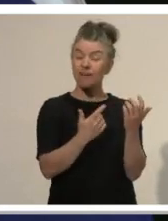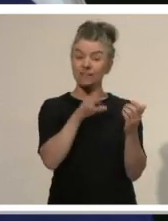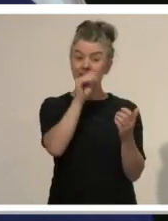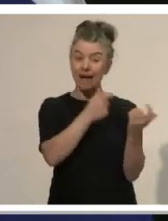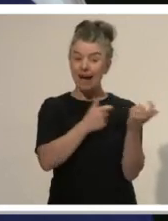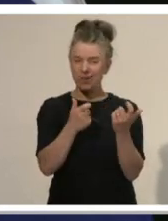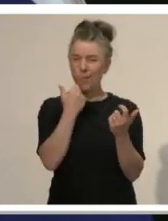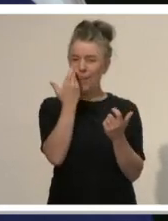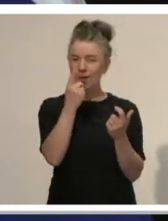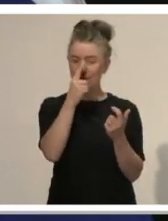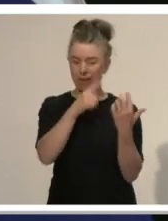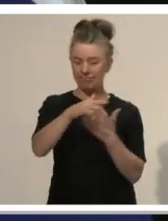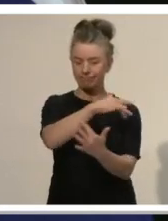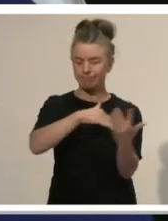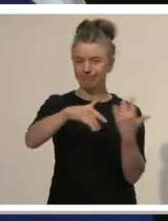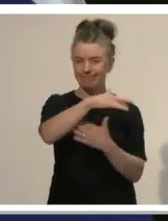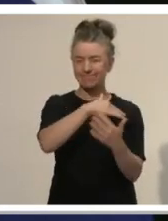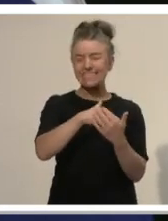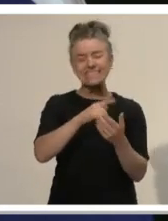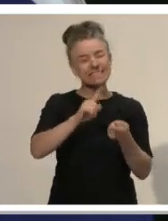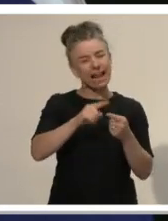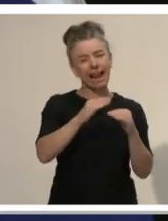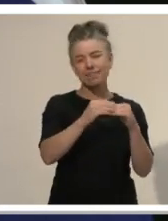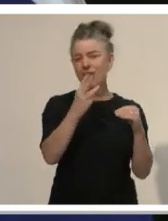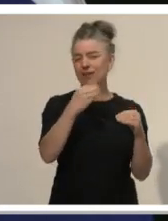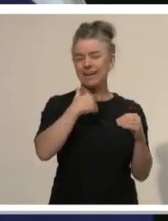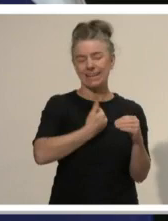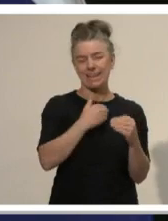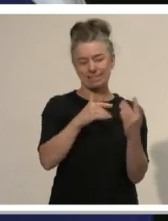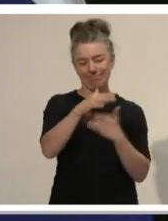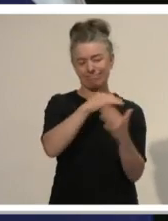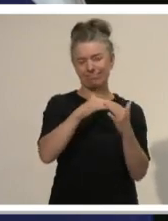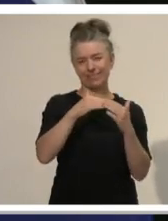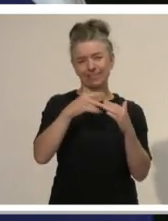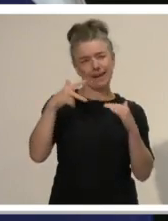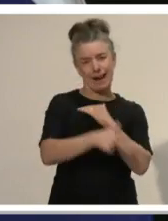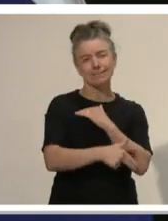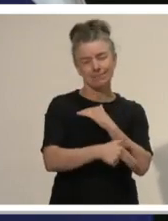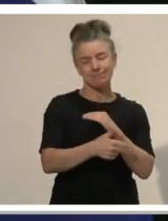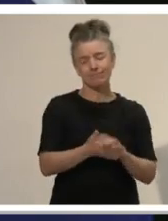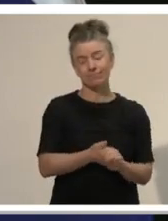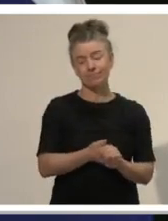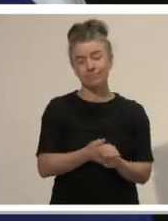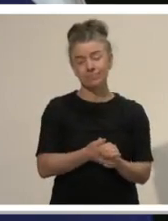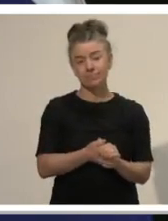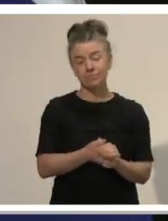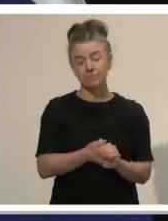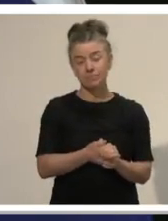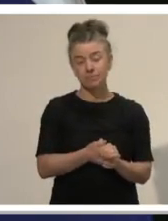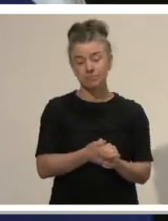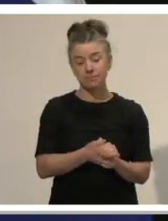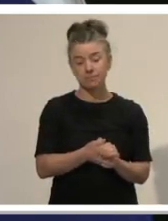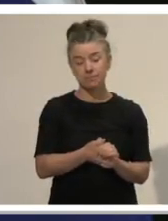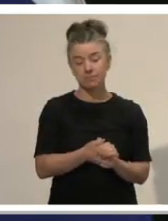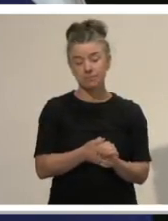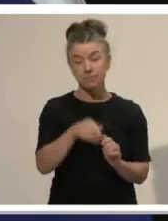and we still must reduce down contact at Level 3 as much as possible. This decision means all those who usually take part in